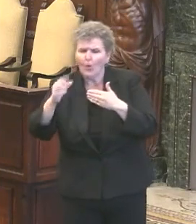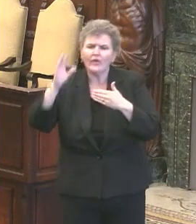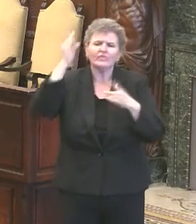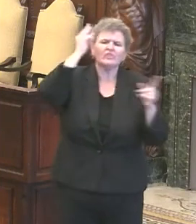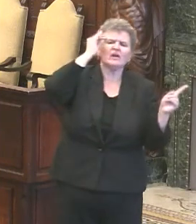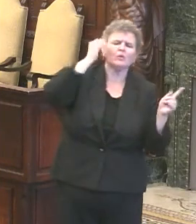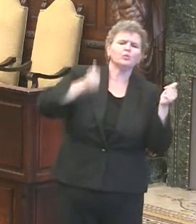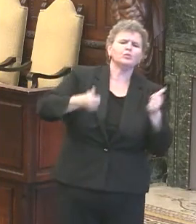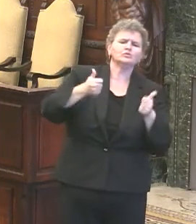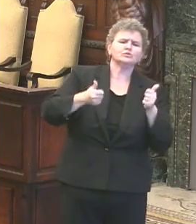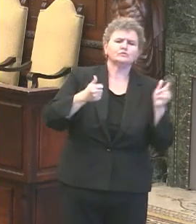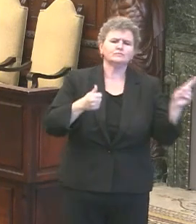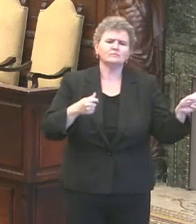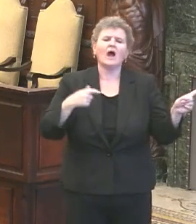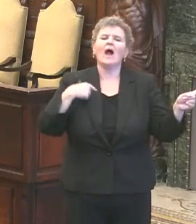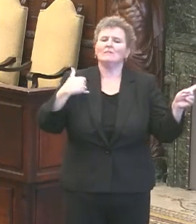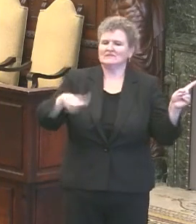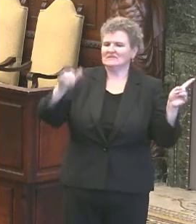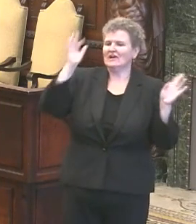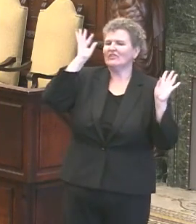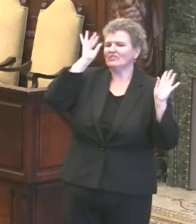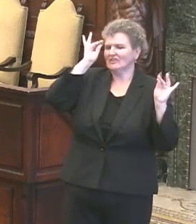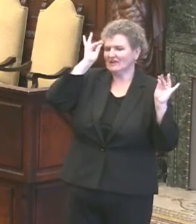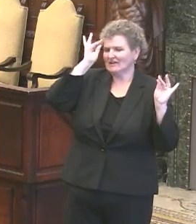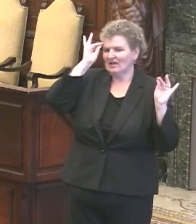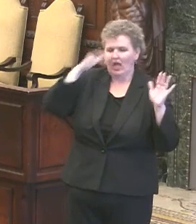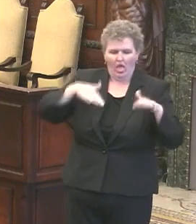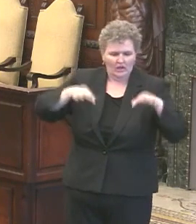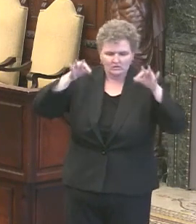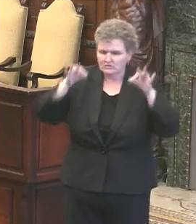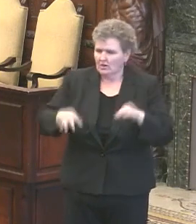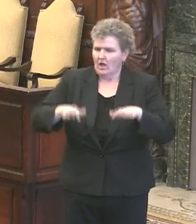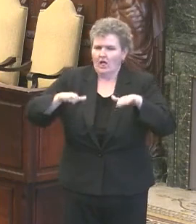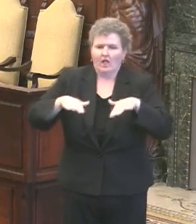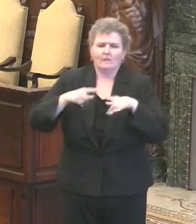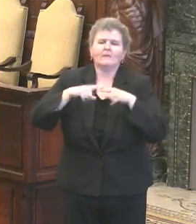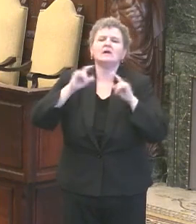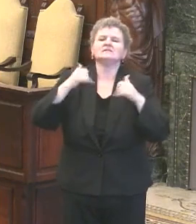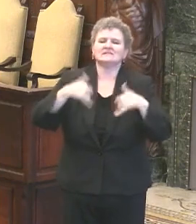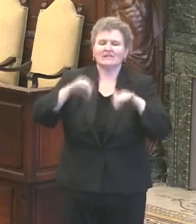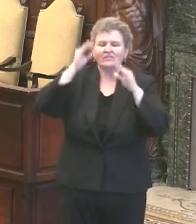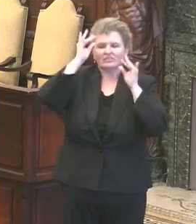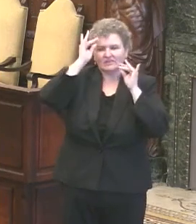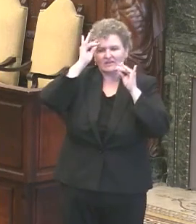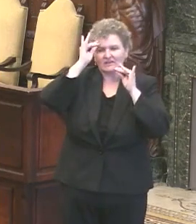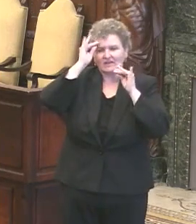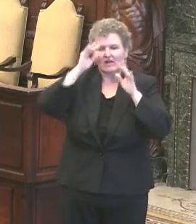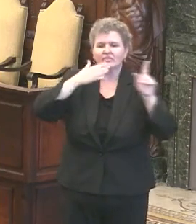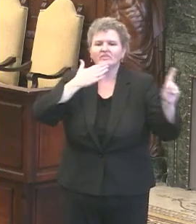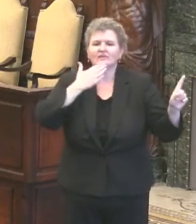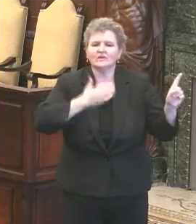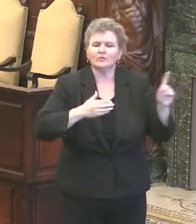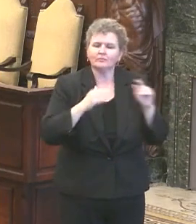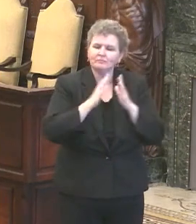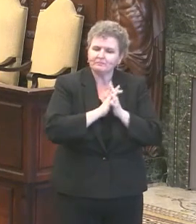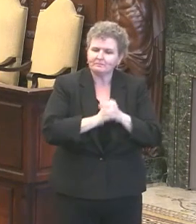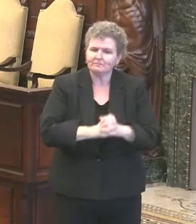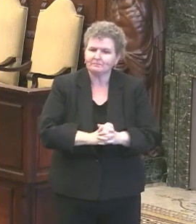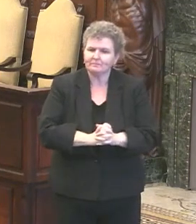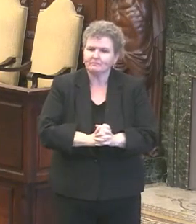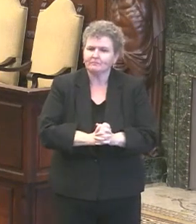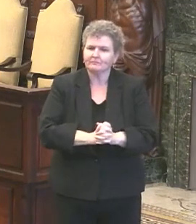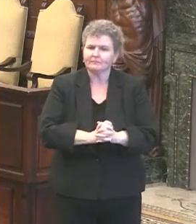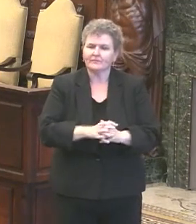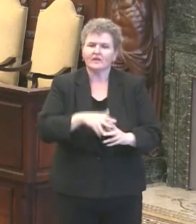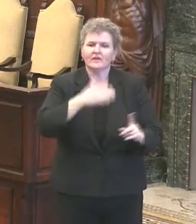We're undecided about it. We're considering it now. We haven't made any decisions. Okay, that's all from me. Thank you. Thank